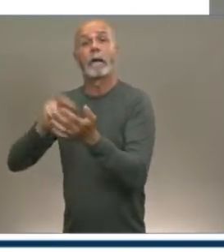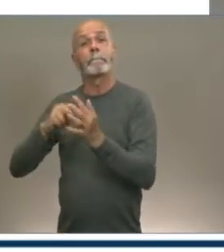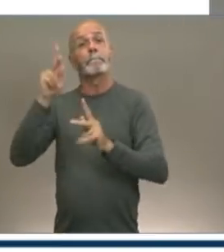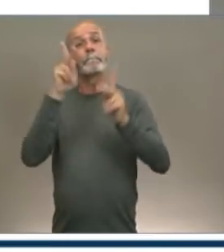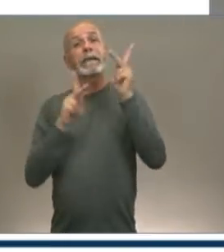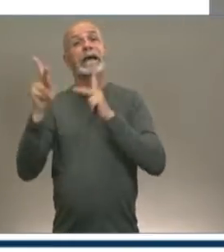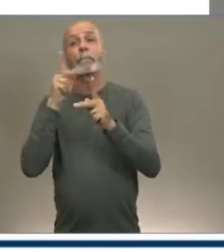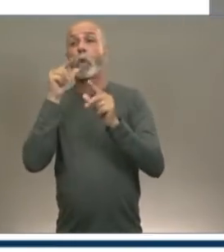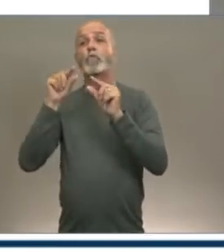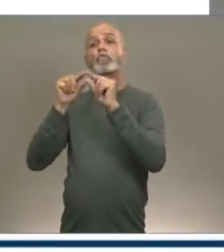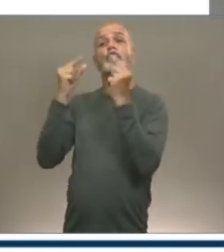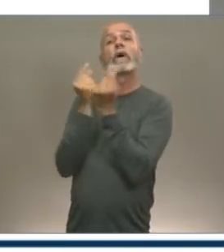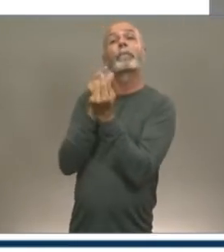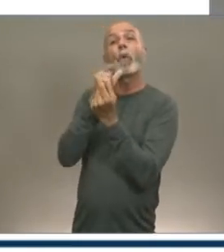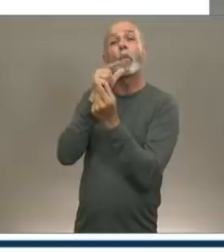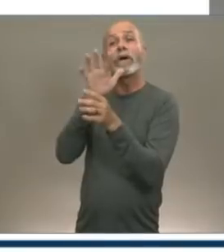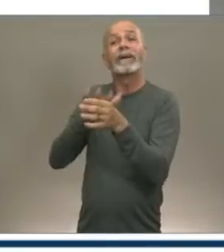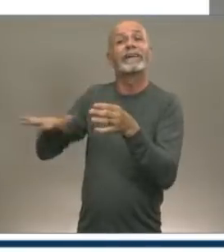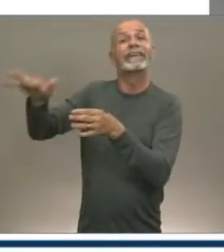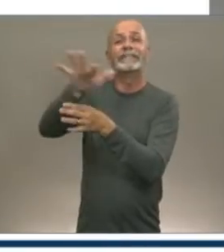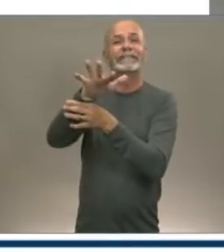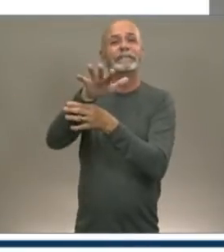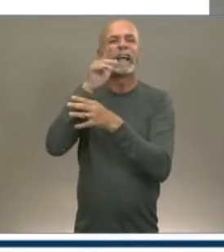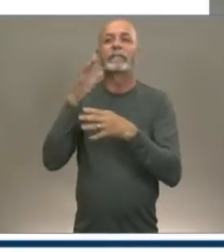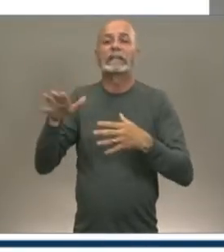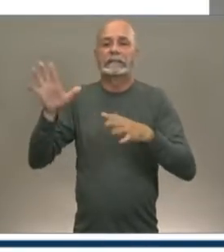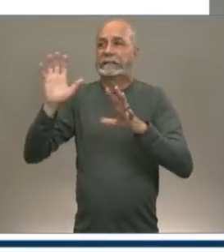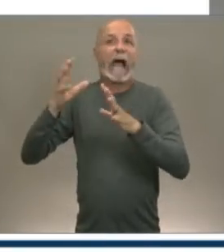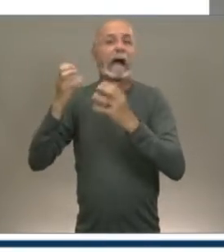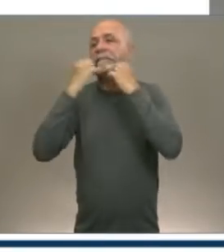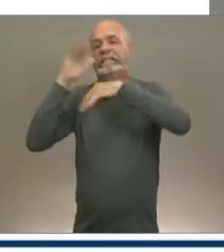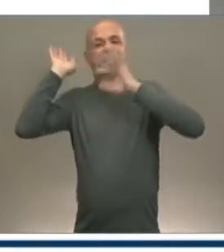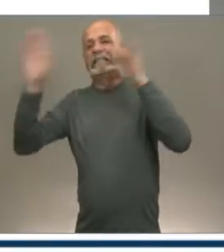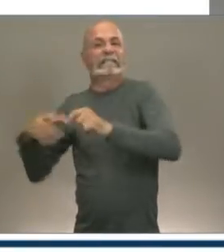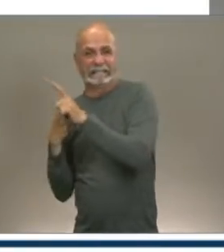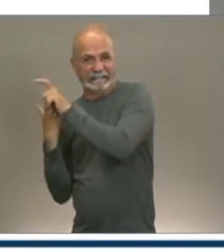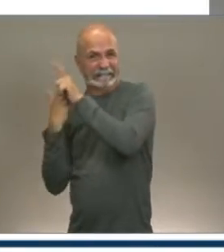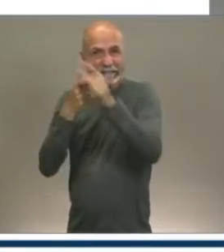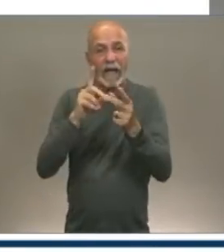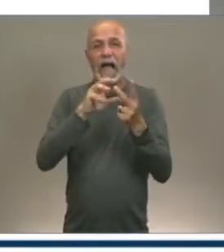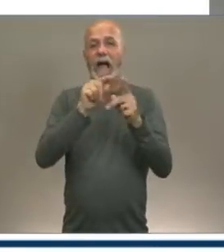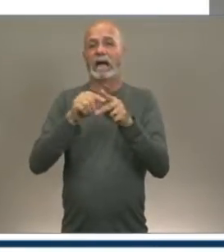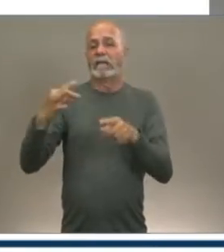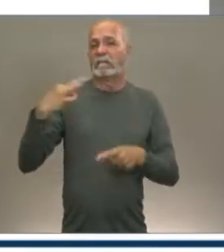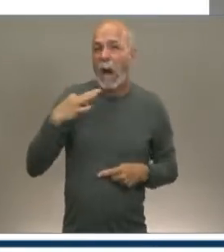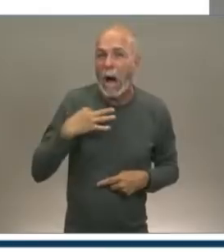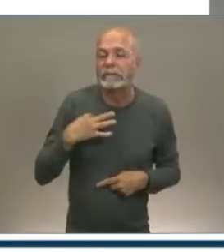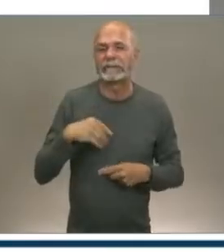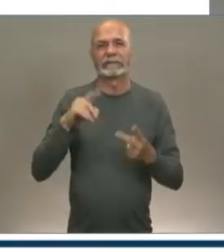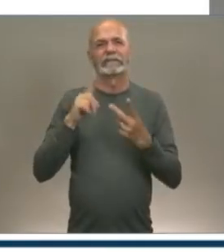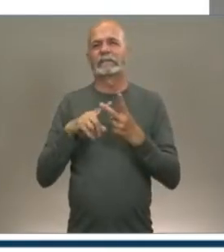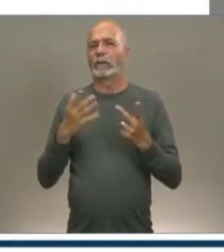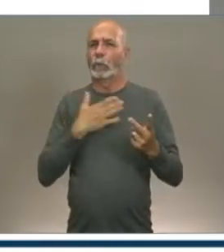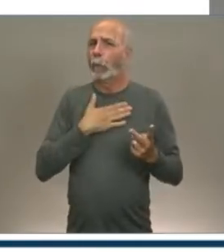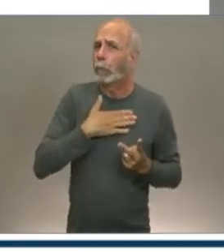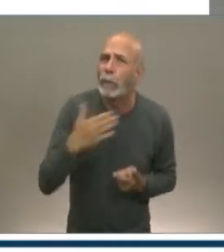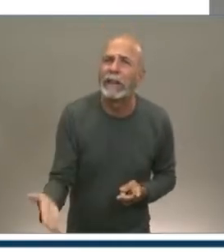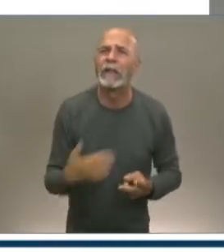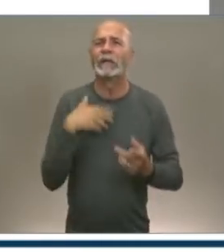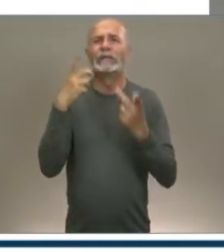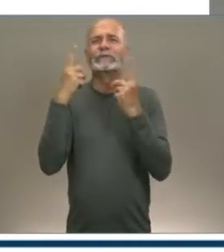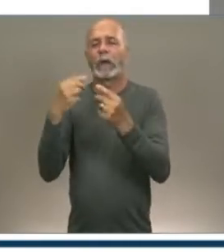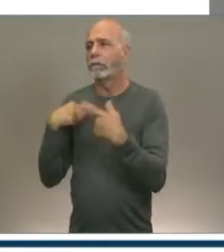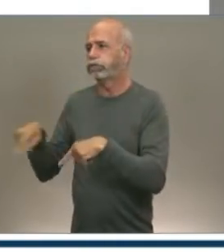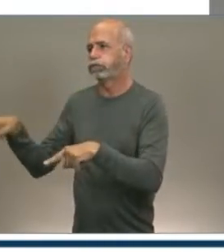teams, planners, immunizers, volunteers, and others. And I want to personally thank every one of them for their unwavering commitment to